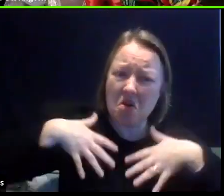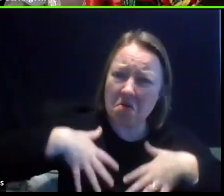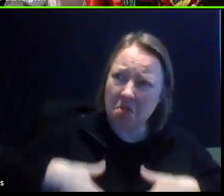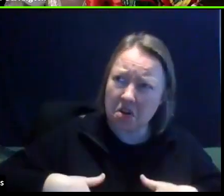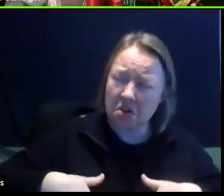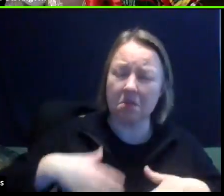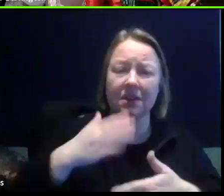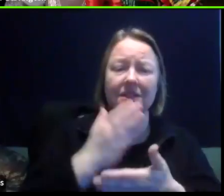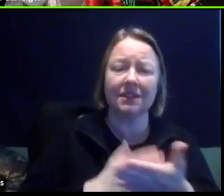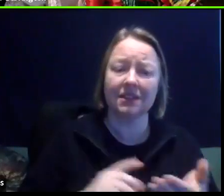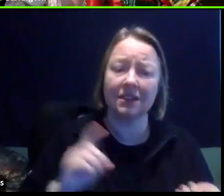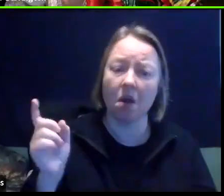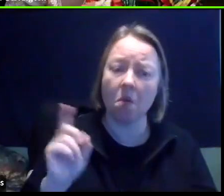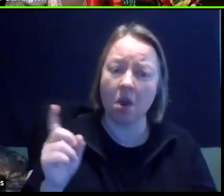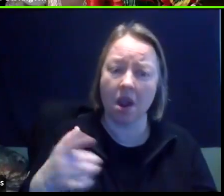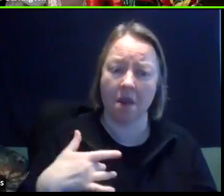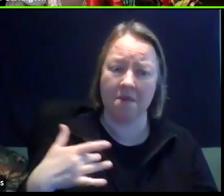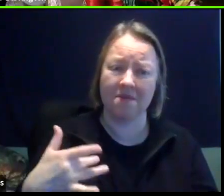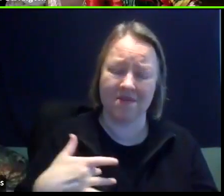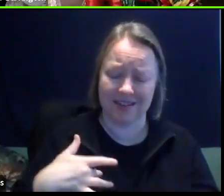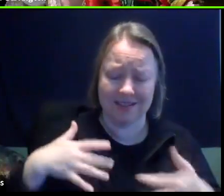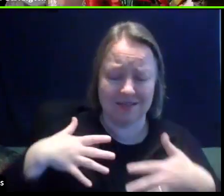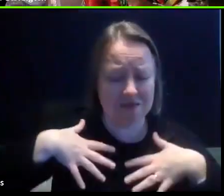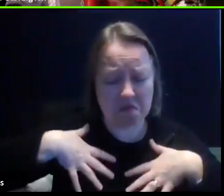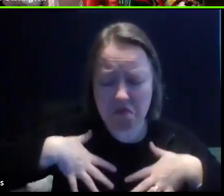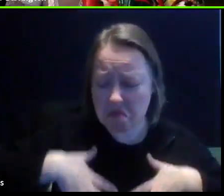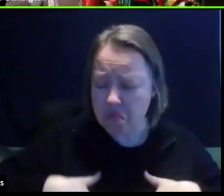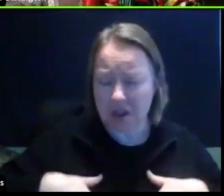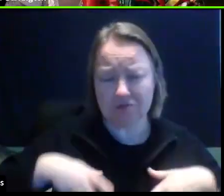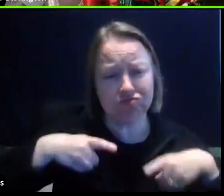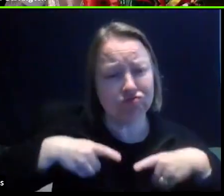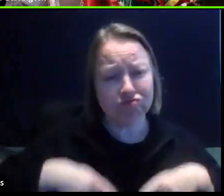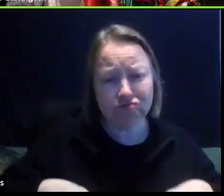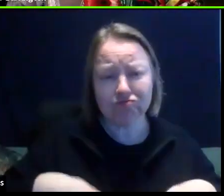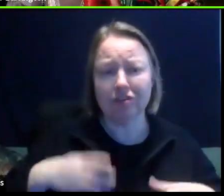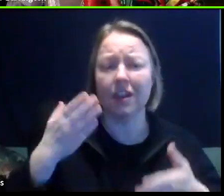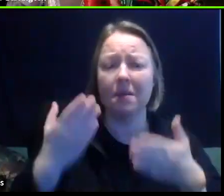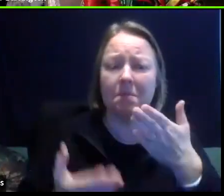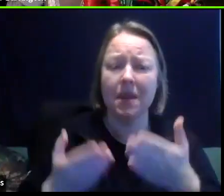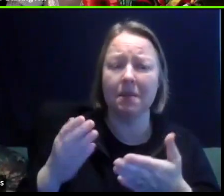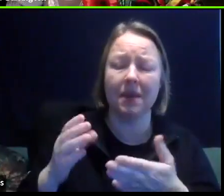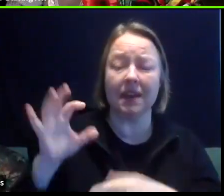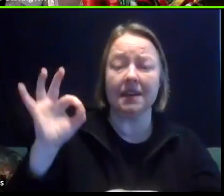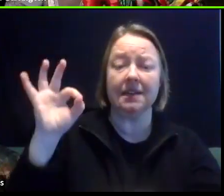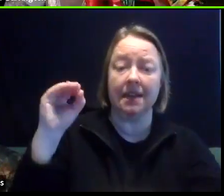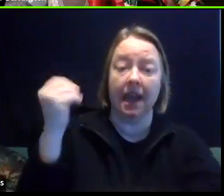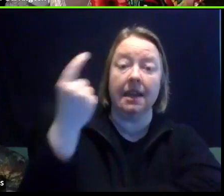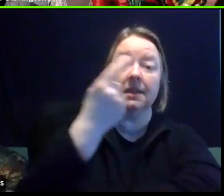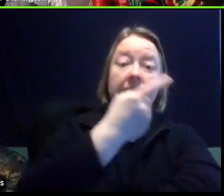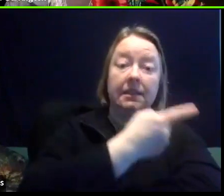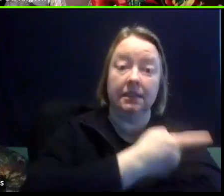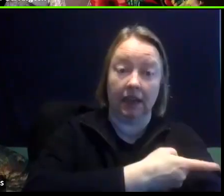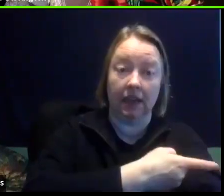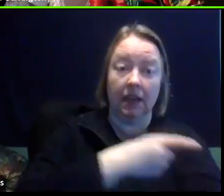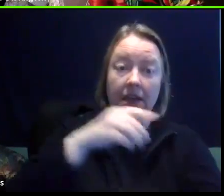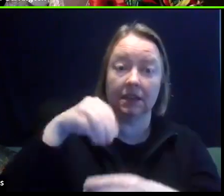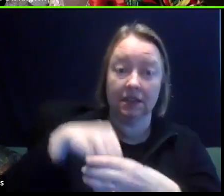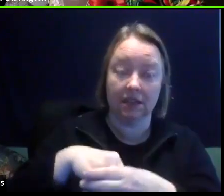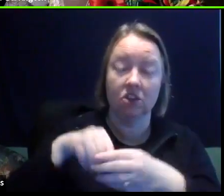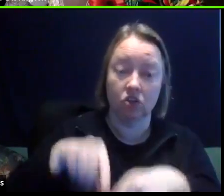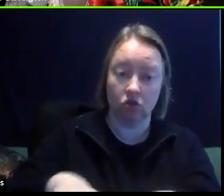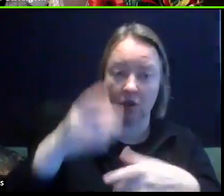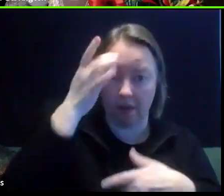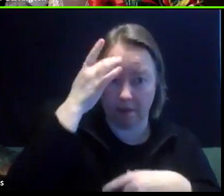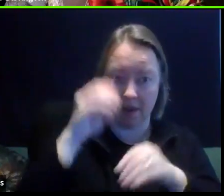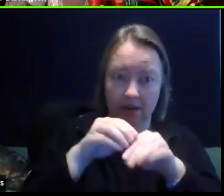somewhere, you know, I'm feeling depressed. And it was maybe about 90 days in. And some of the things that were